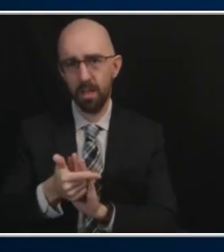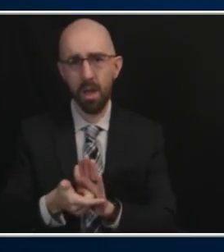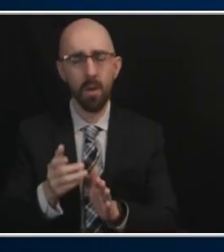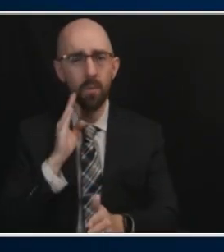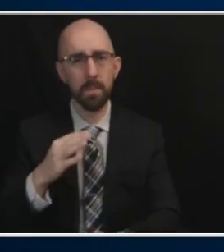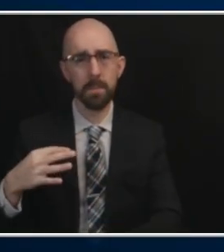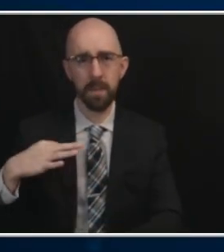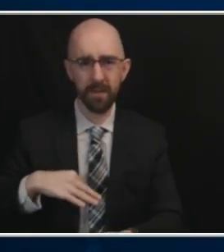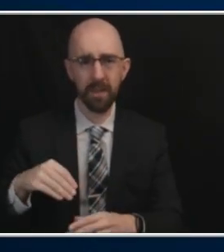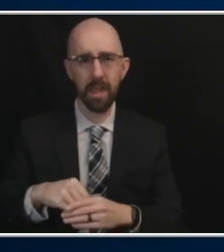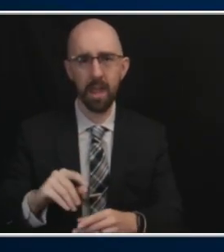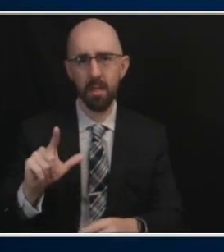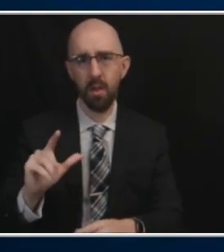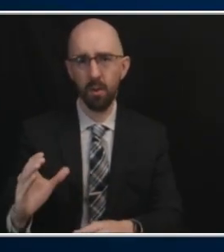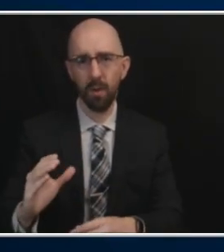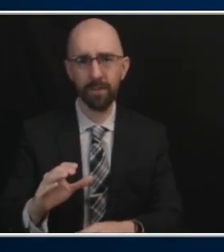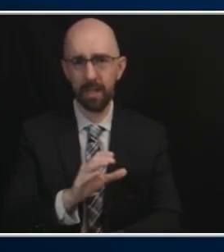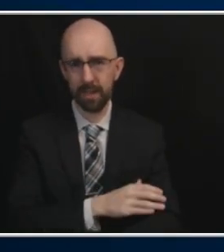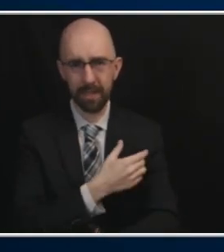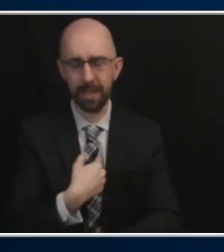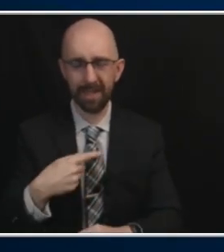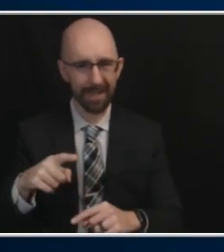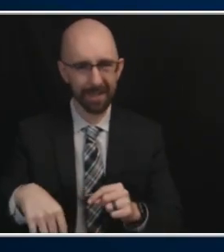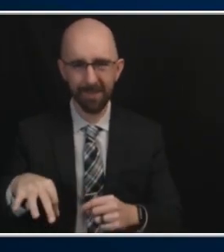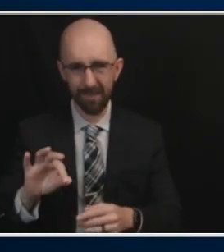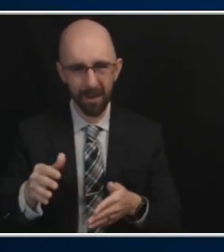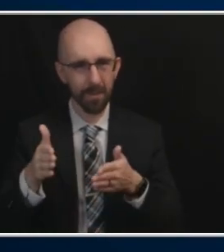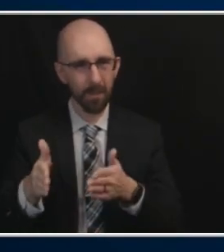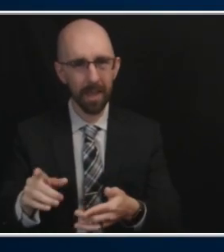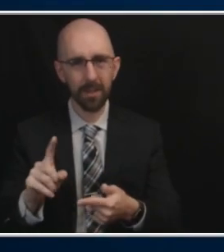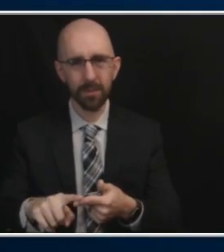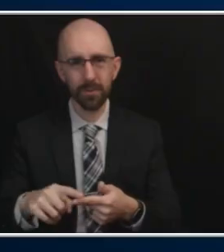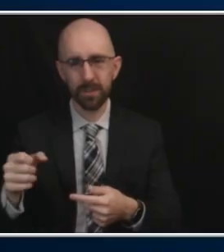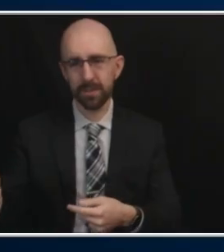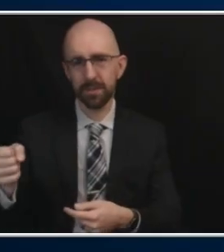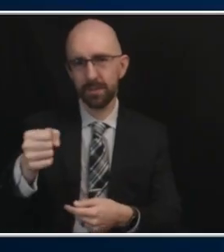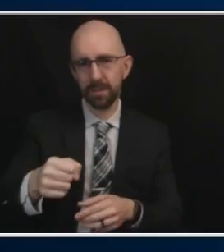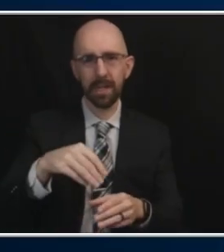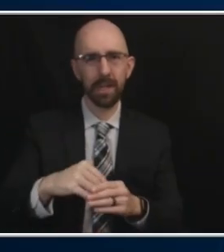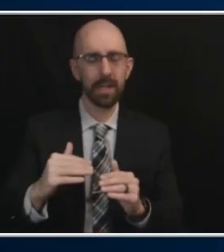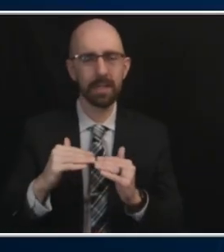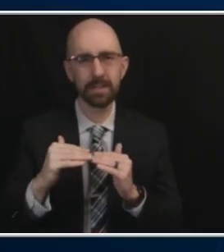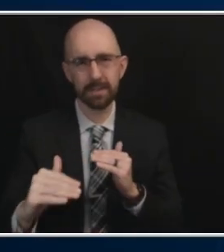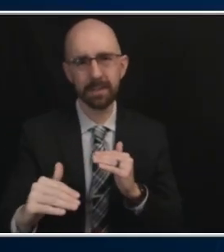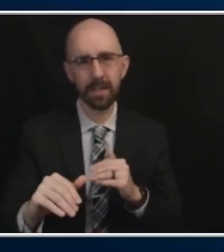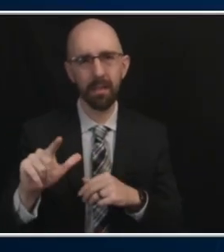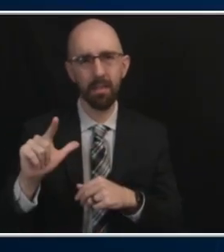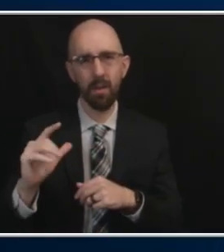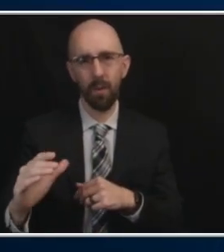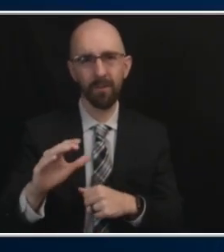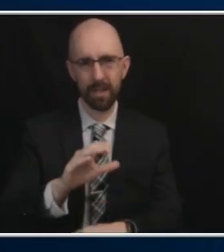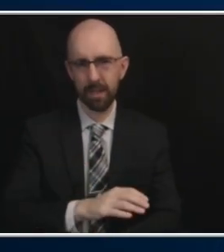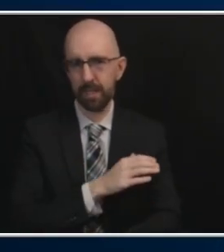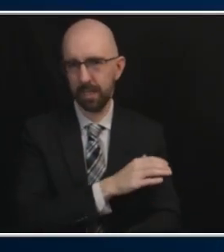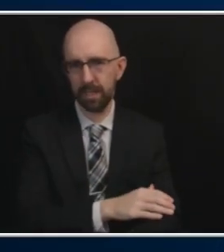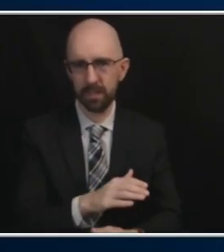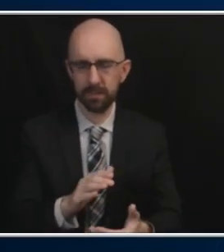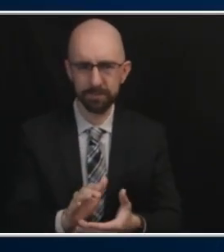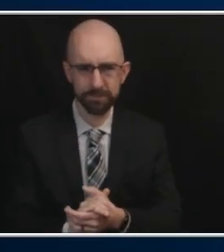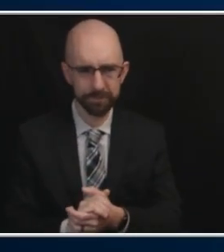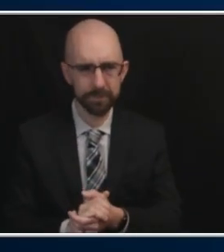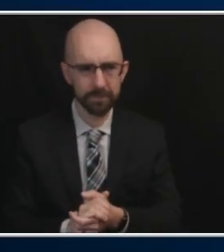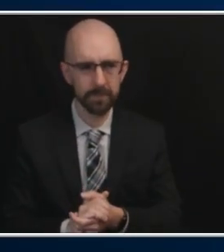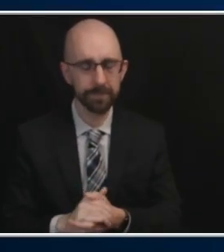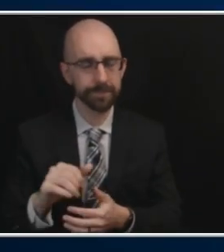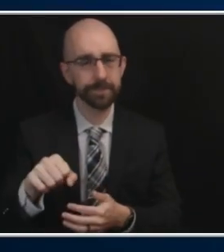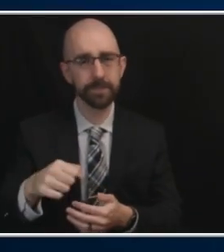long COVID clinic, and I can't find a way to get him in a consistent long COVID clinic. Yeah, so I can take